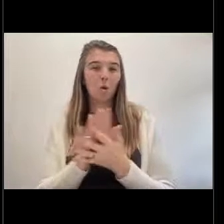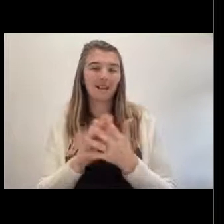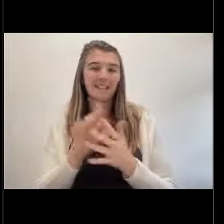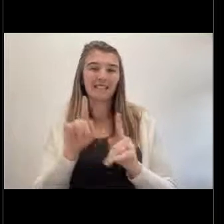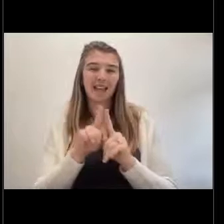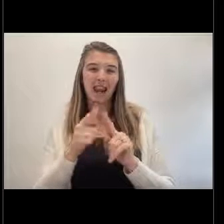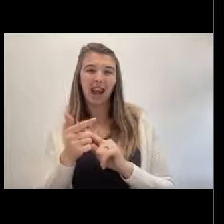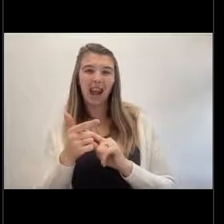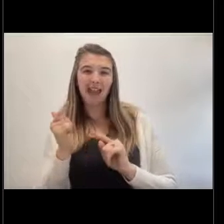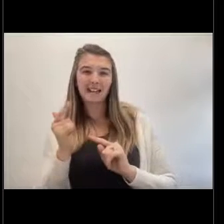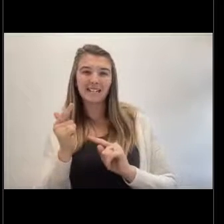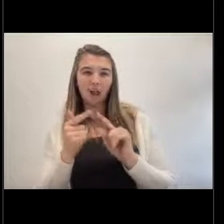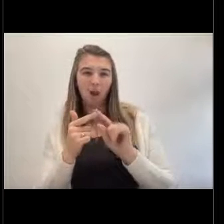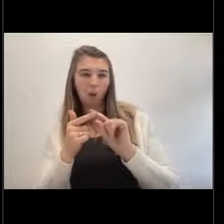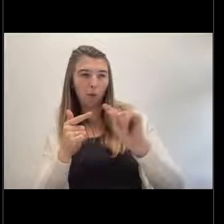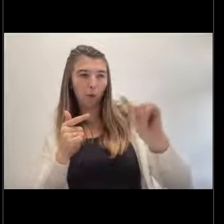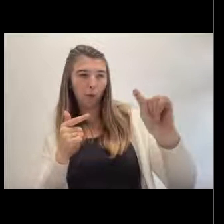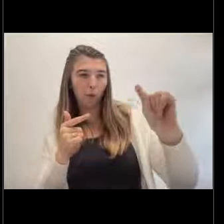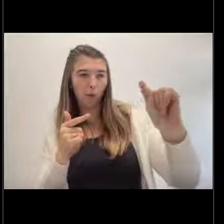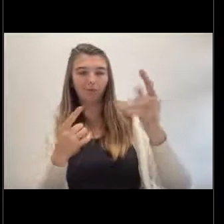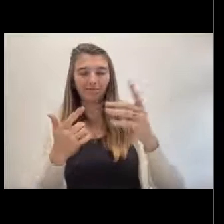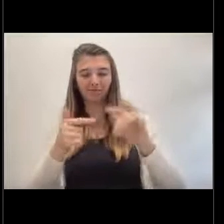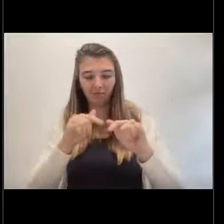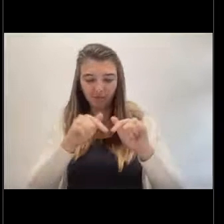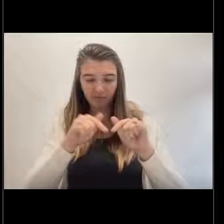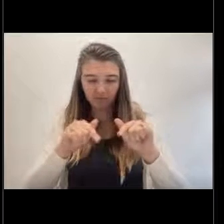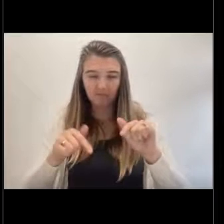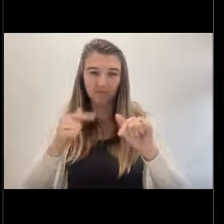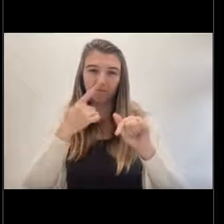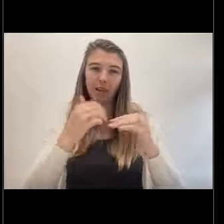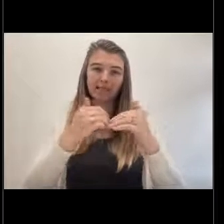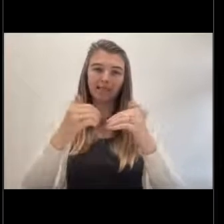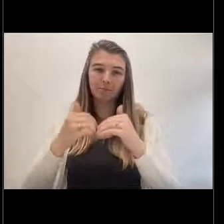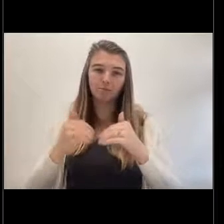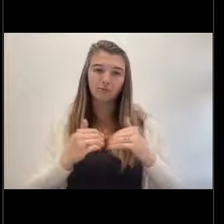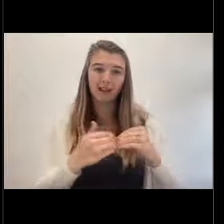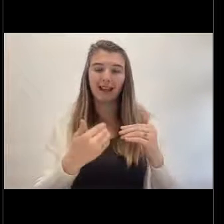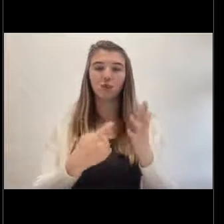shift the functional group of your polymers. Raman